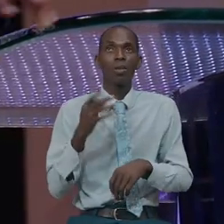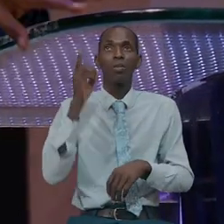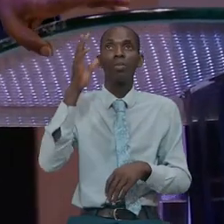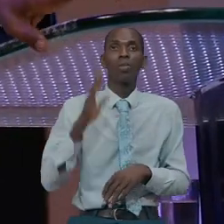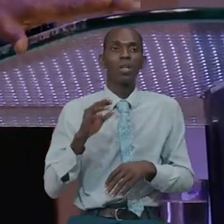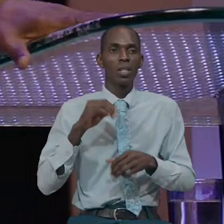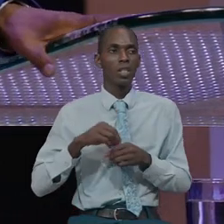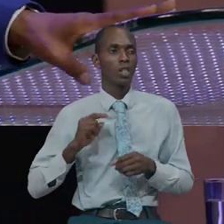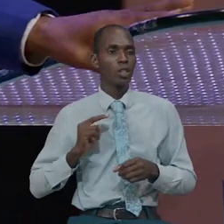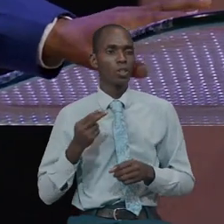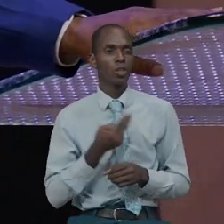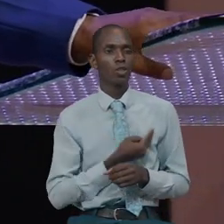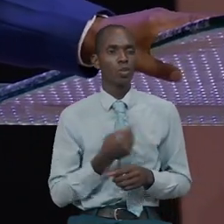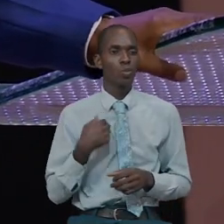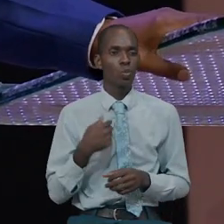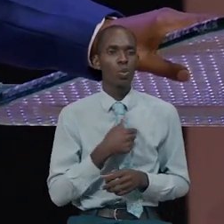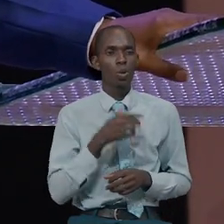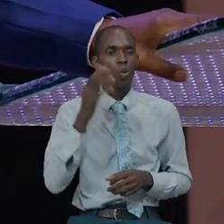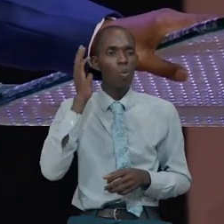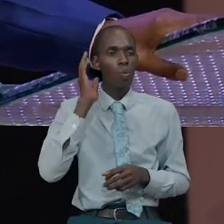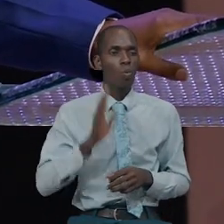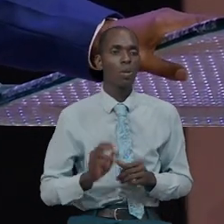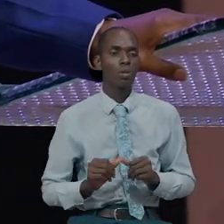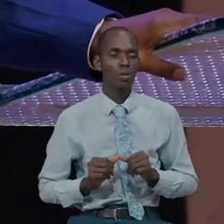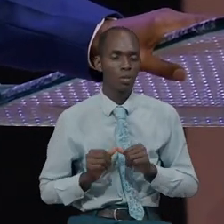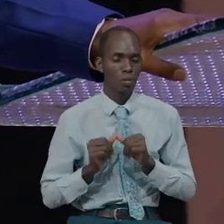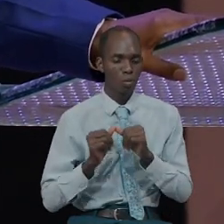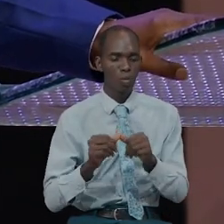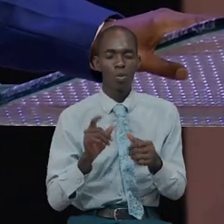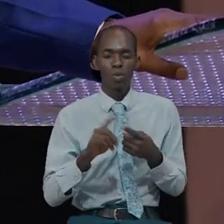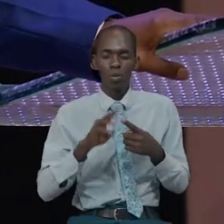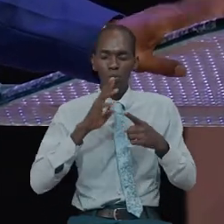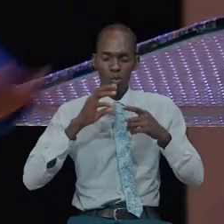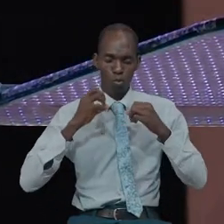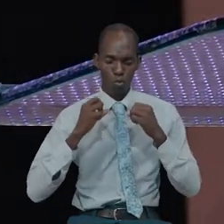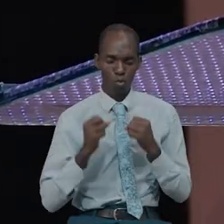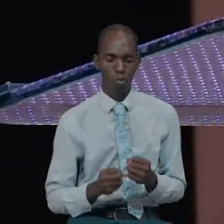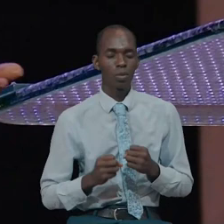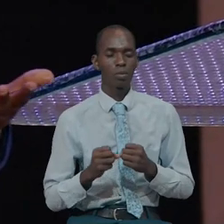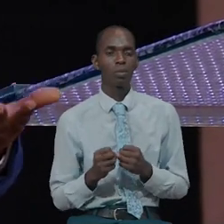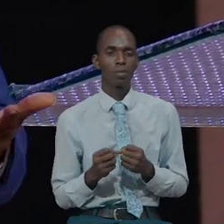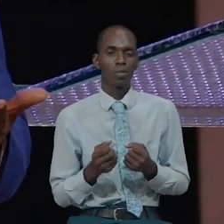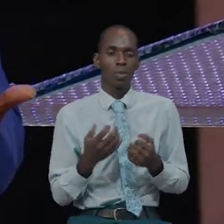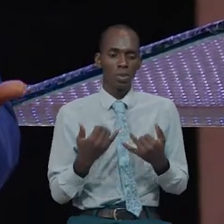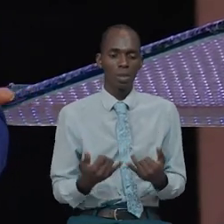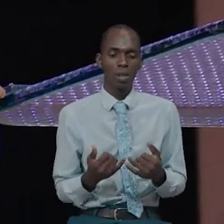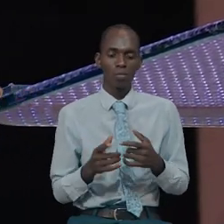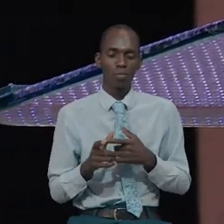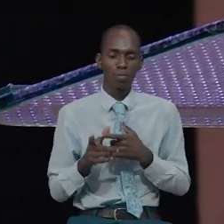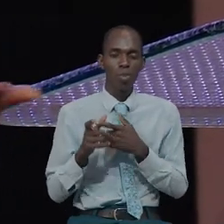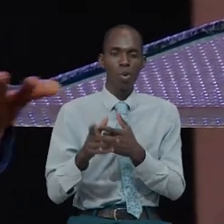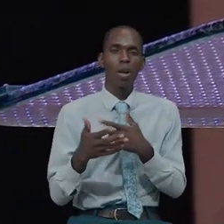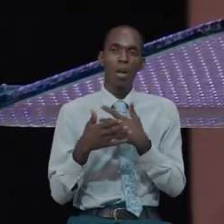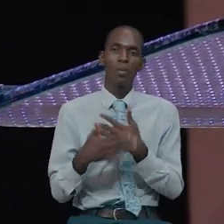in us, we will be steadfast as well, following after him. We come into the kingdom,